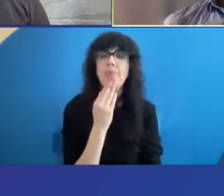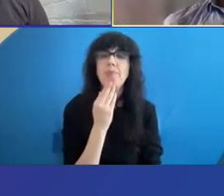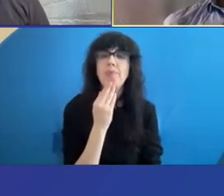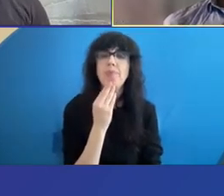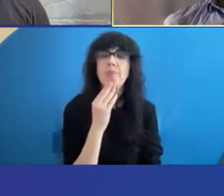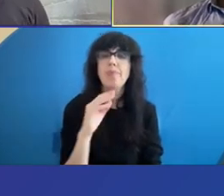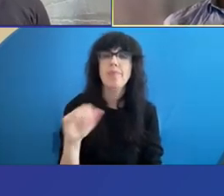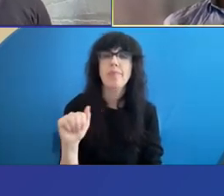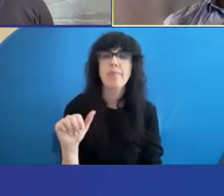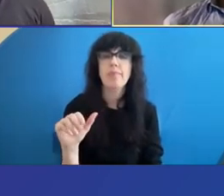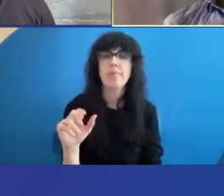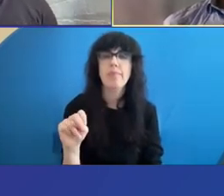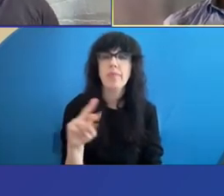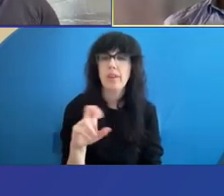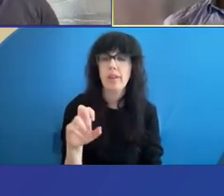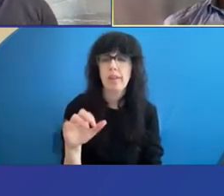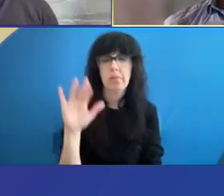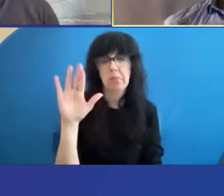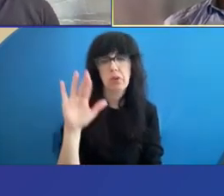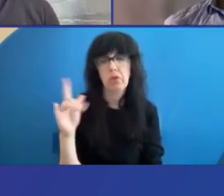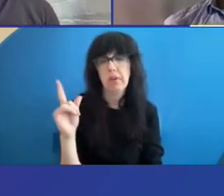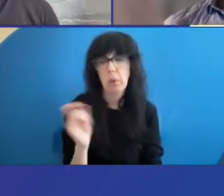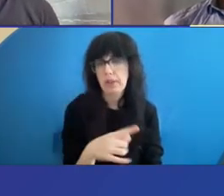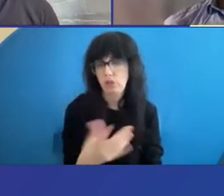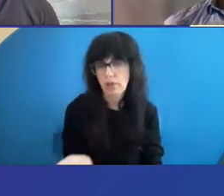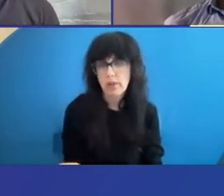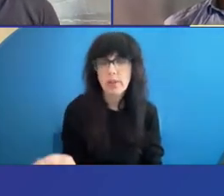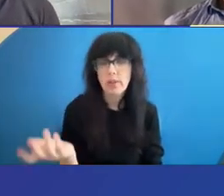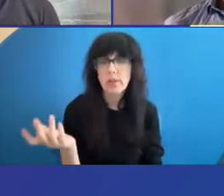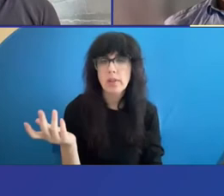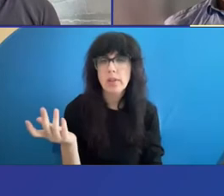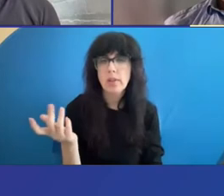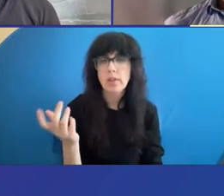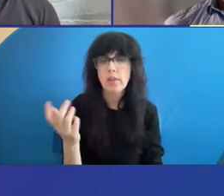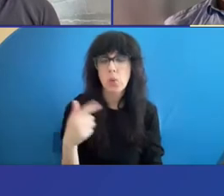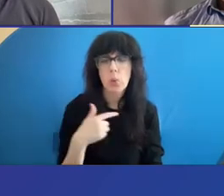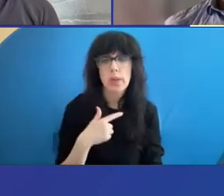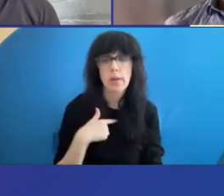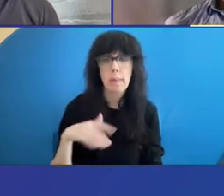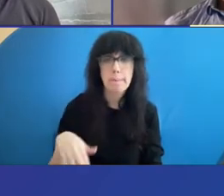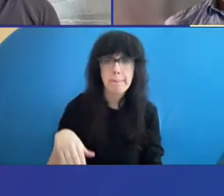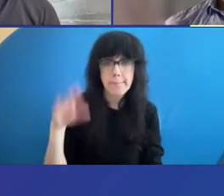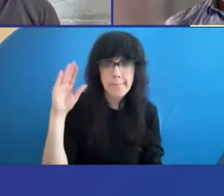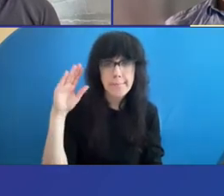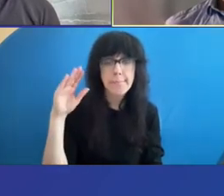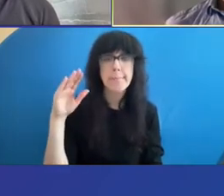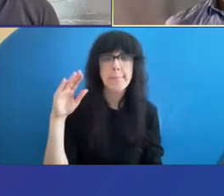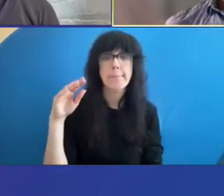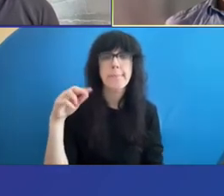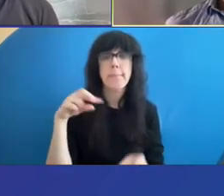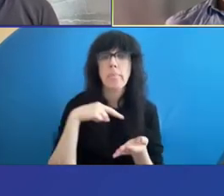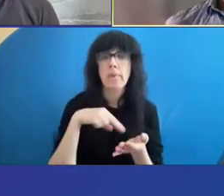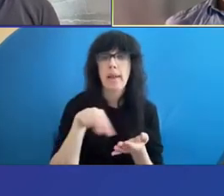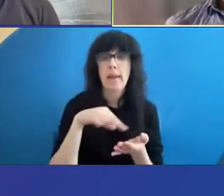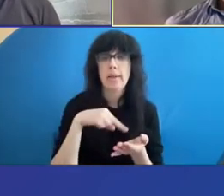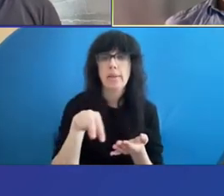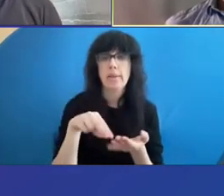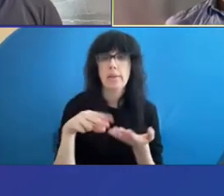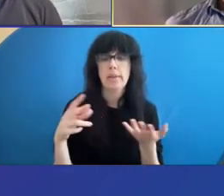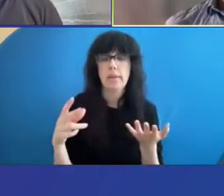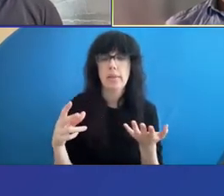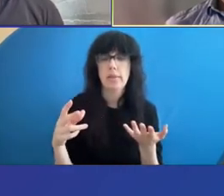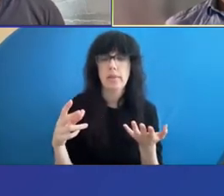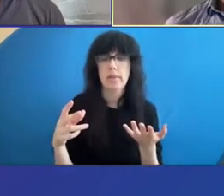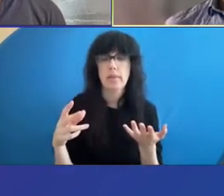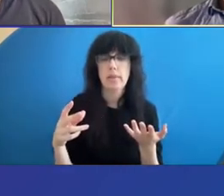Well, that's a great question. I mean, when I was growing up, dance was,